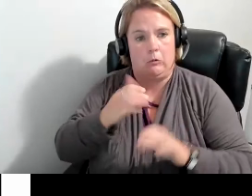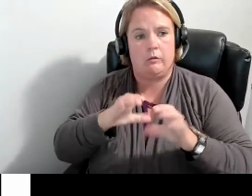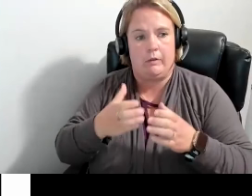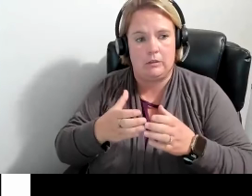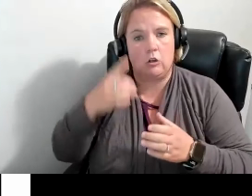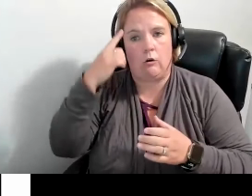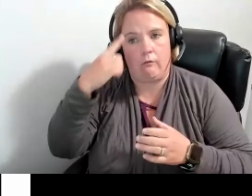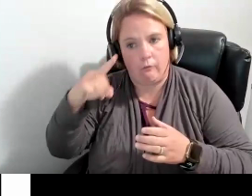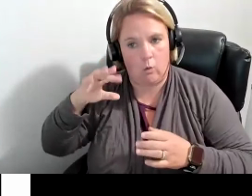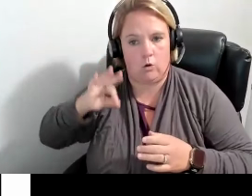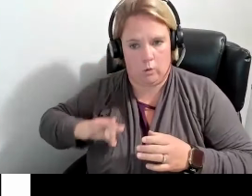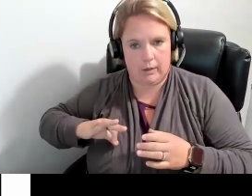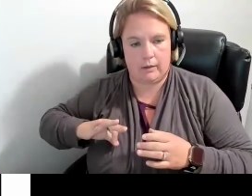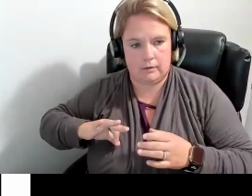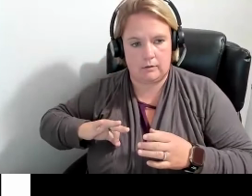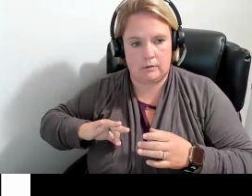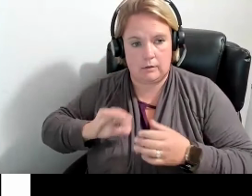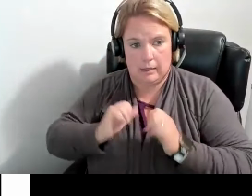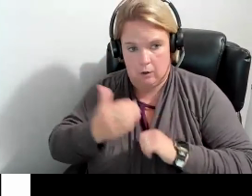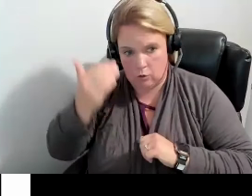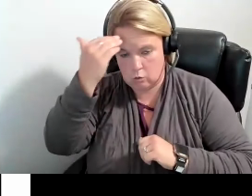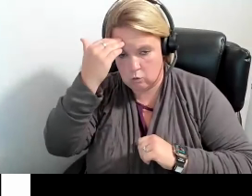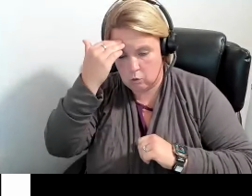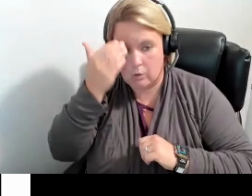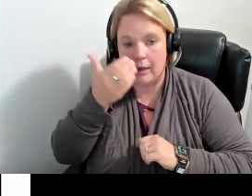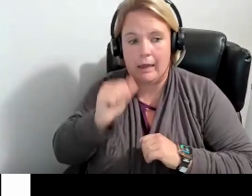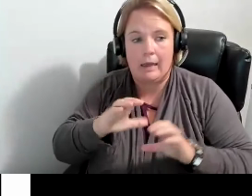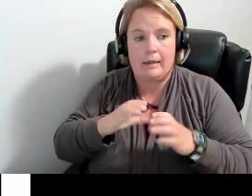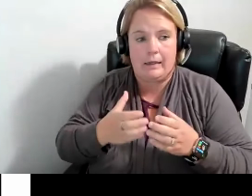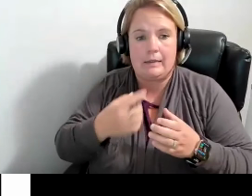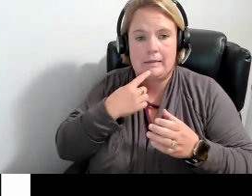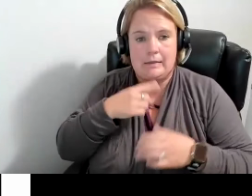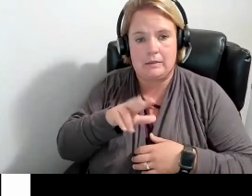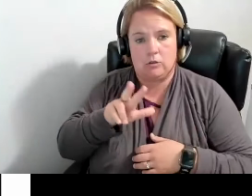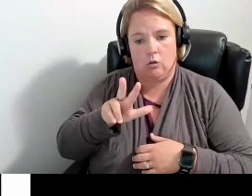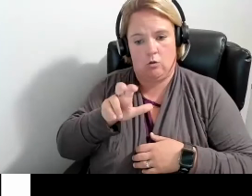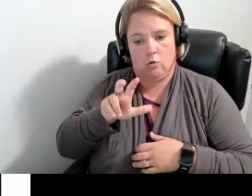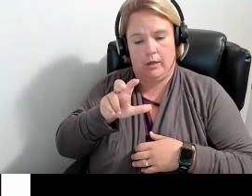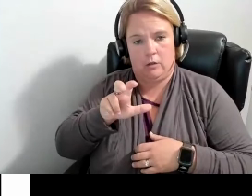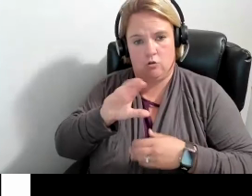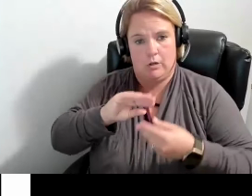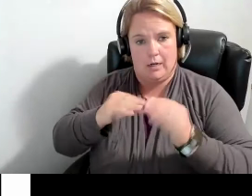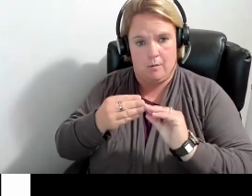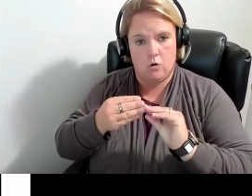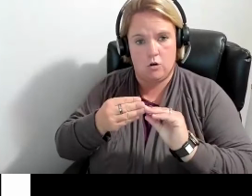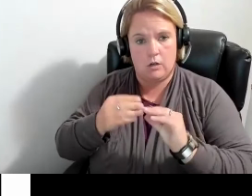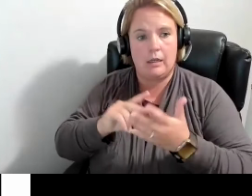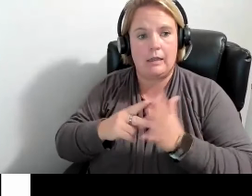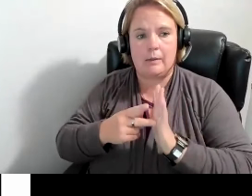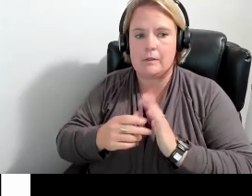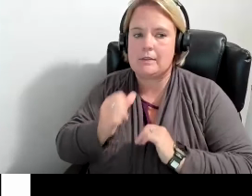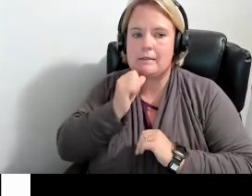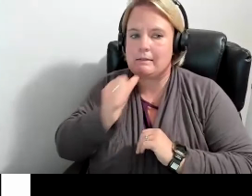credit classes. And the way that you know that is any class that's labeled with a 300 prefix is a non-credit